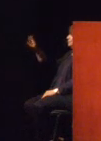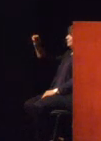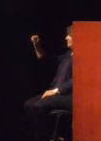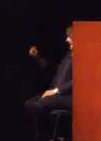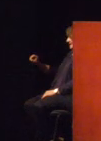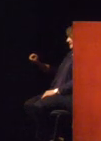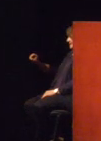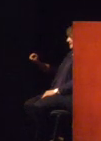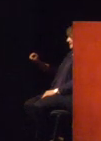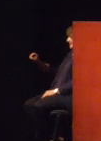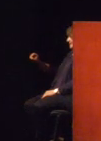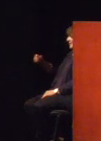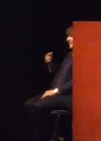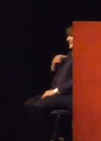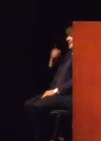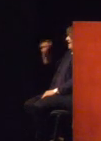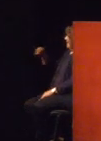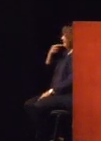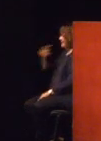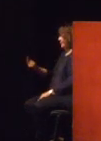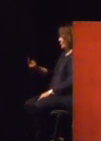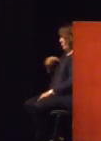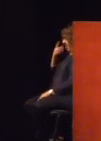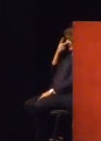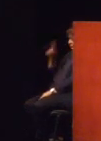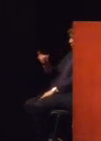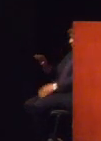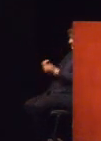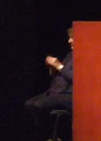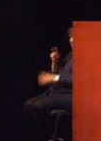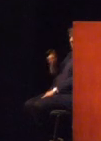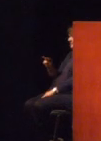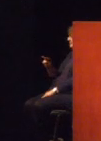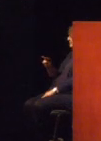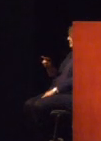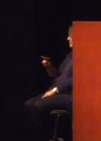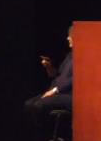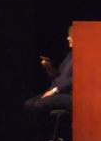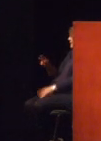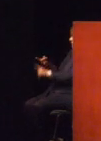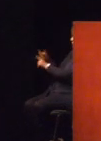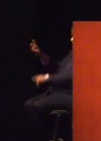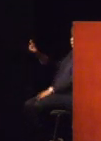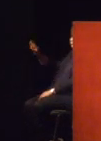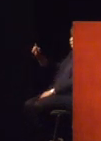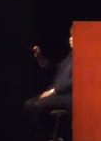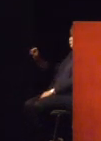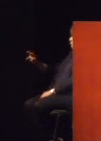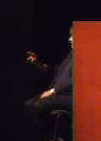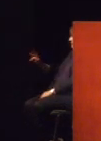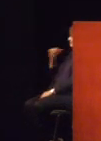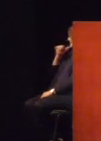64.72%. And I'll tell you, I saw this number from Ryan, and I did